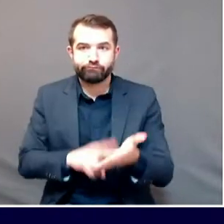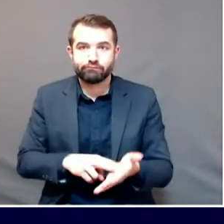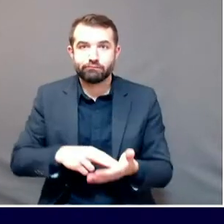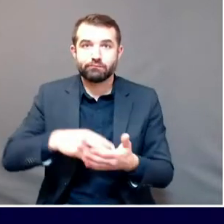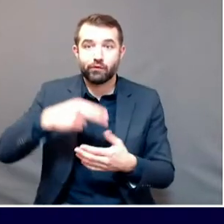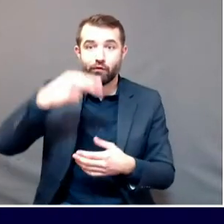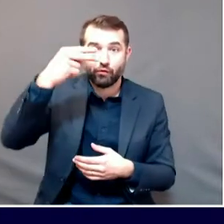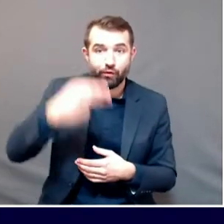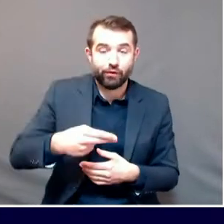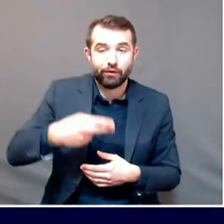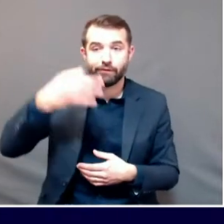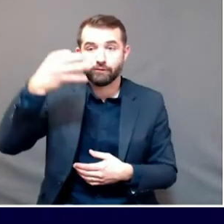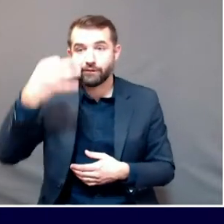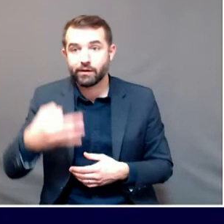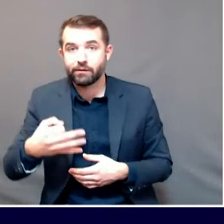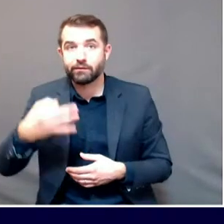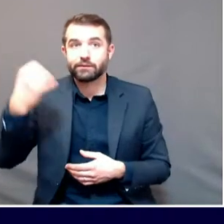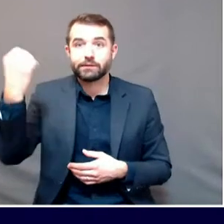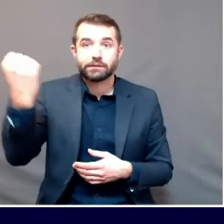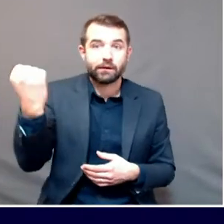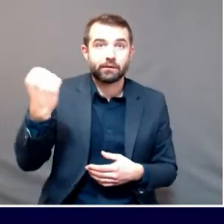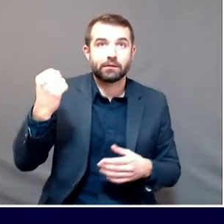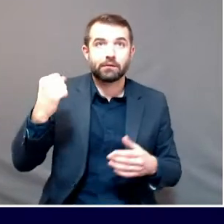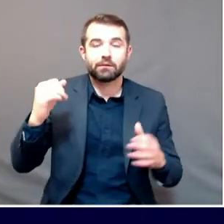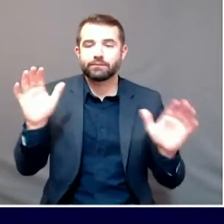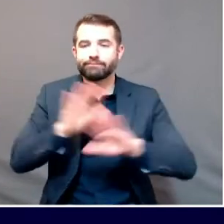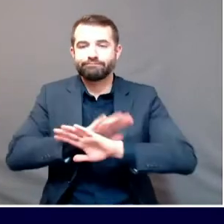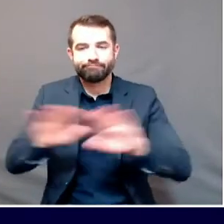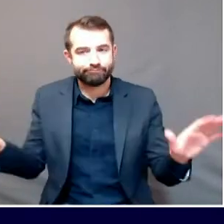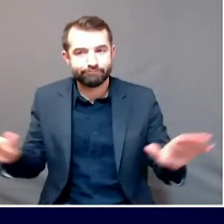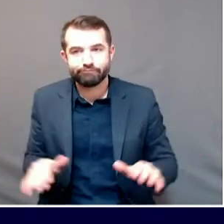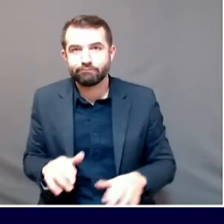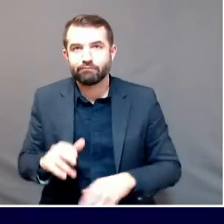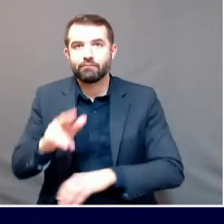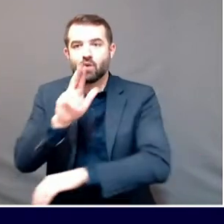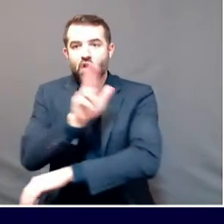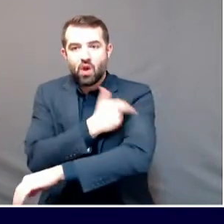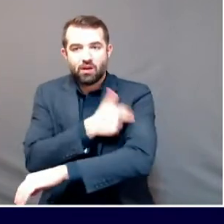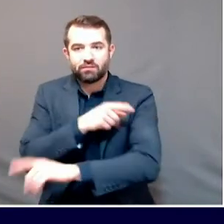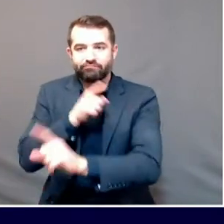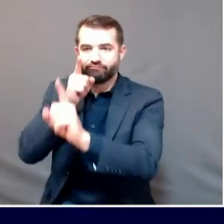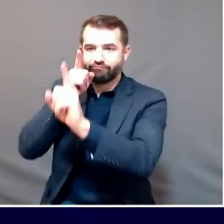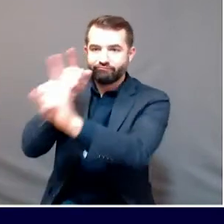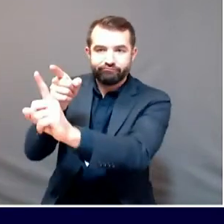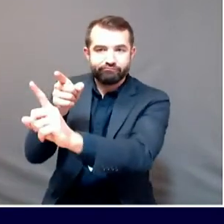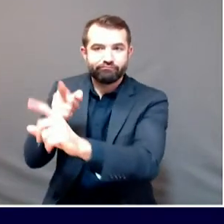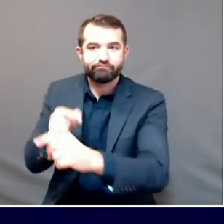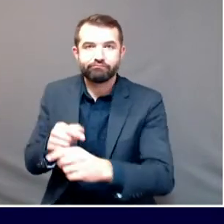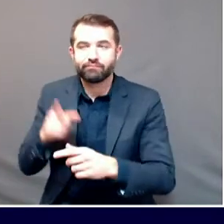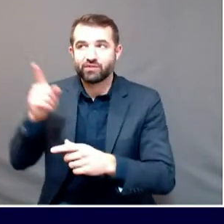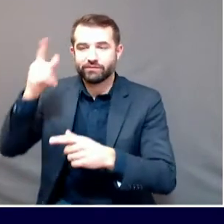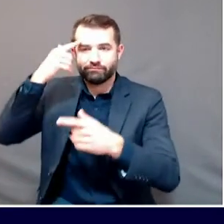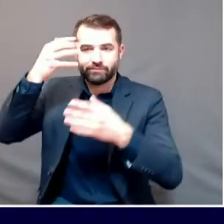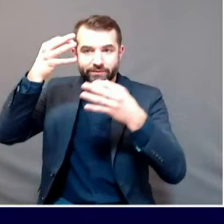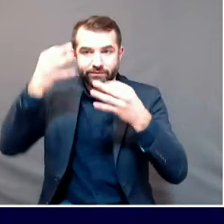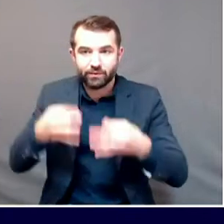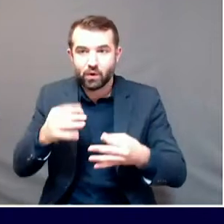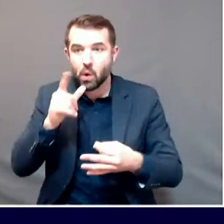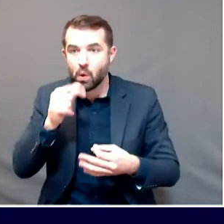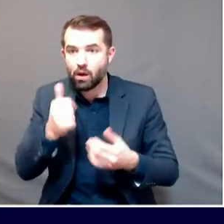we've got as much insight to. So we relied on the ground level experience of hospitals to determine the best way to make those